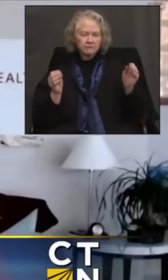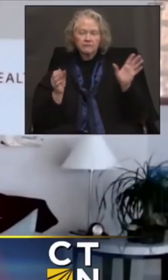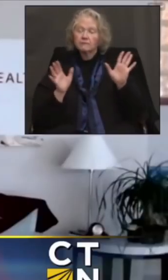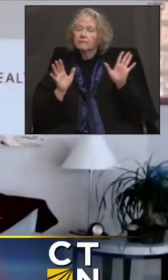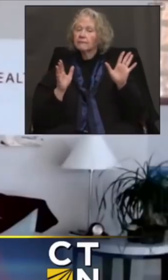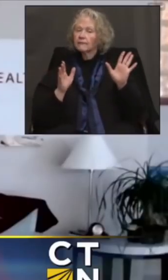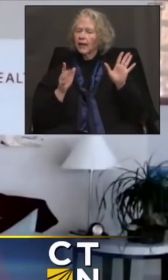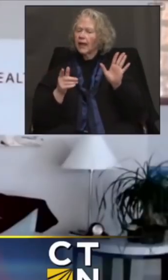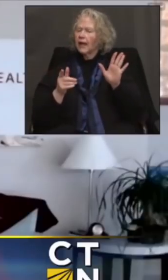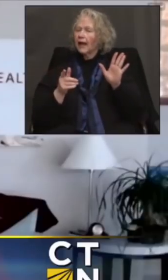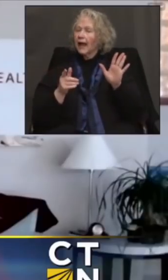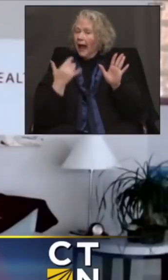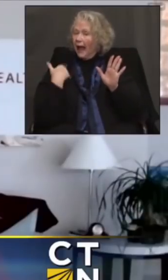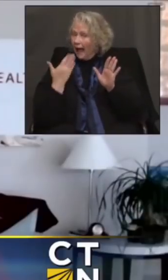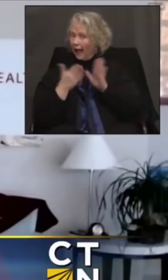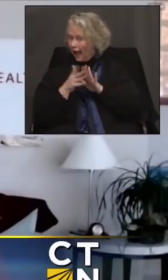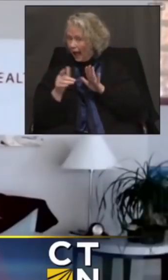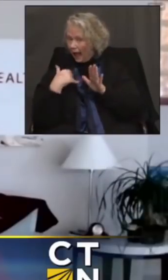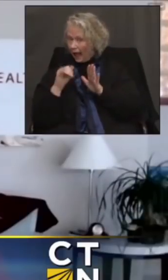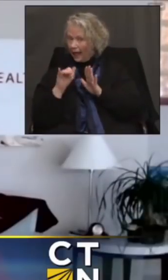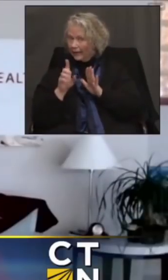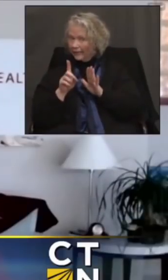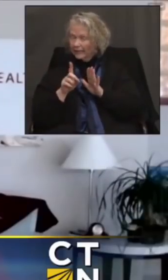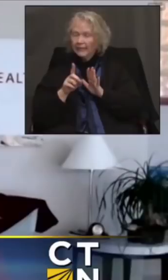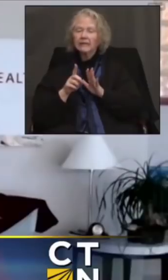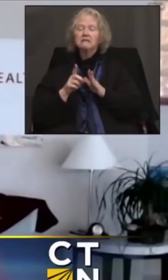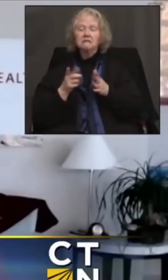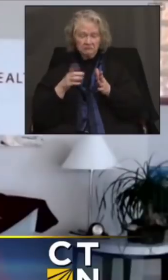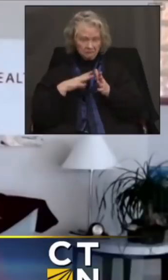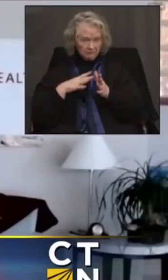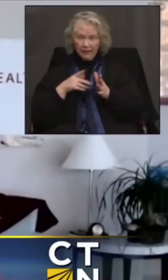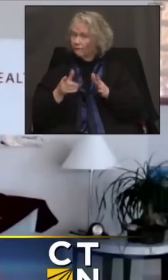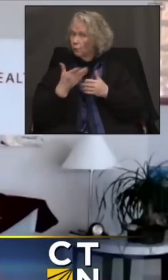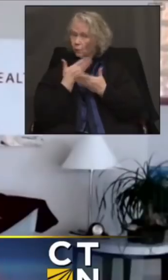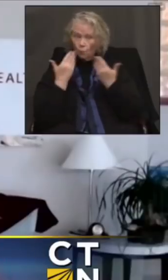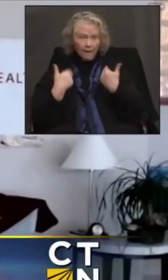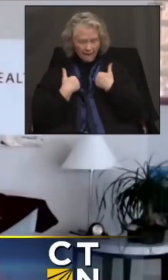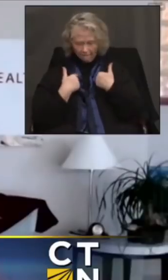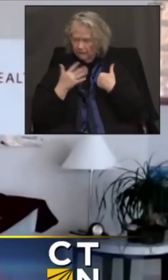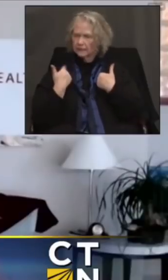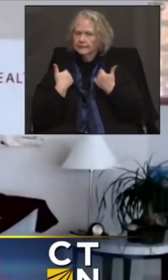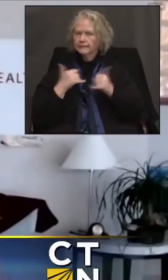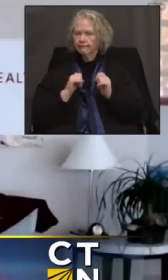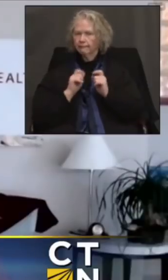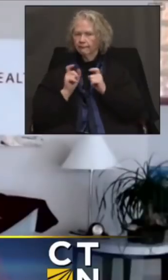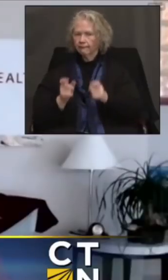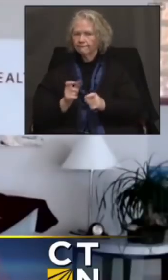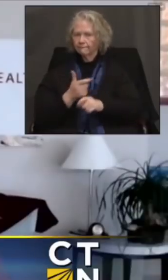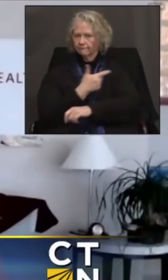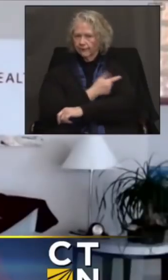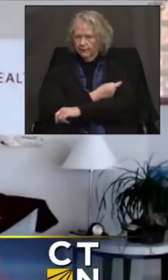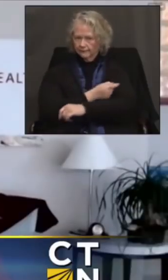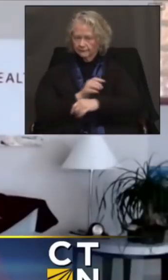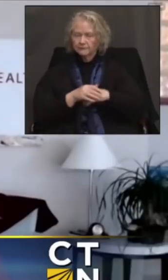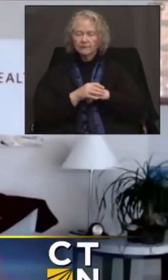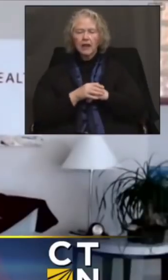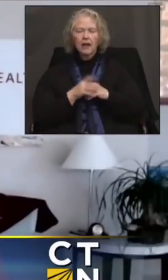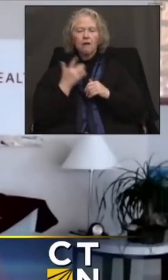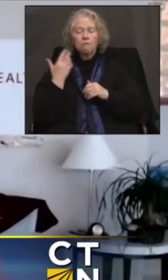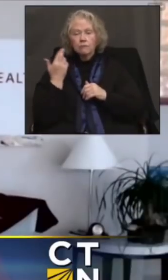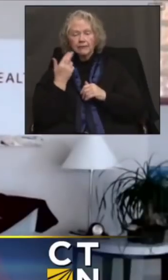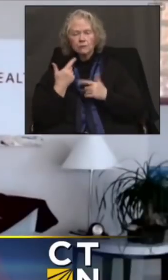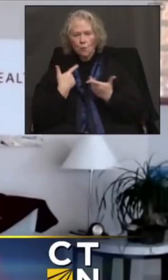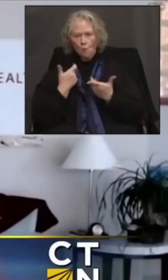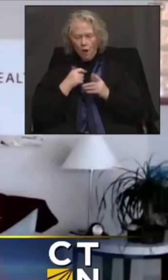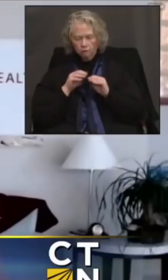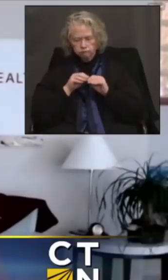for identification. If they don't have it, we still provide the vaccine, and we want to make sure that we're getting the penetration to that